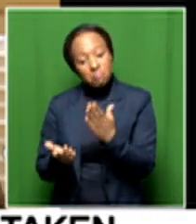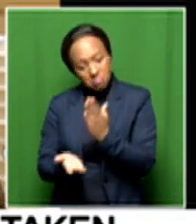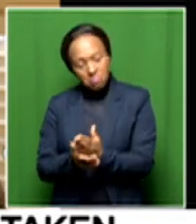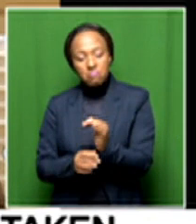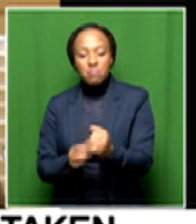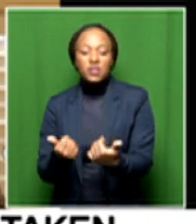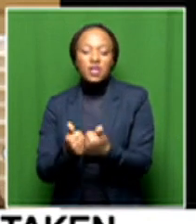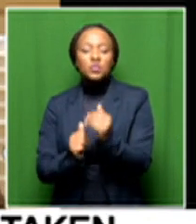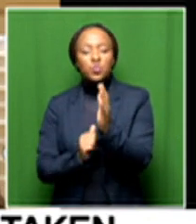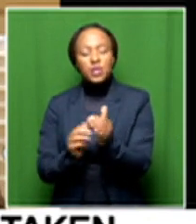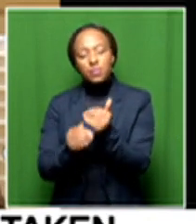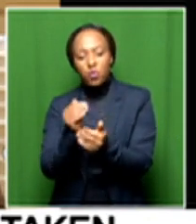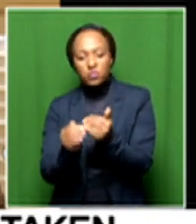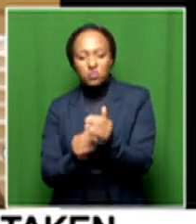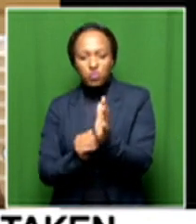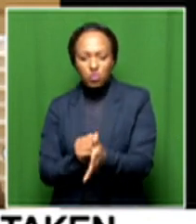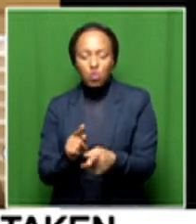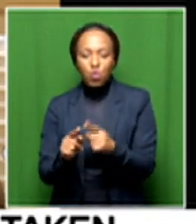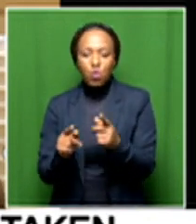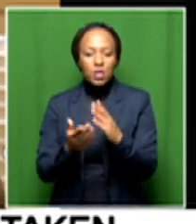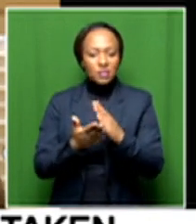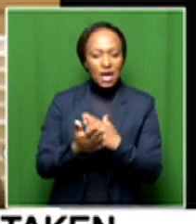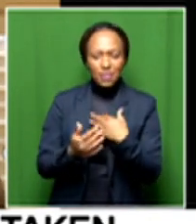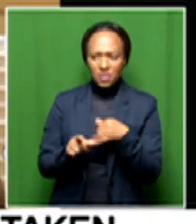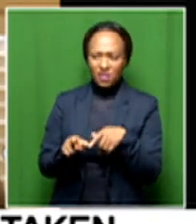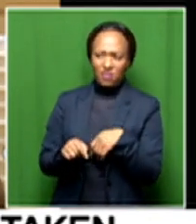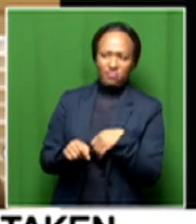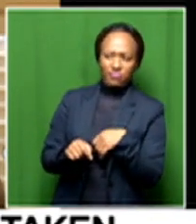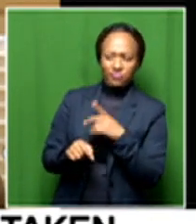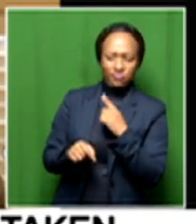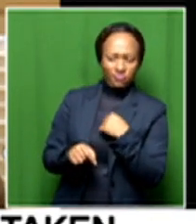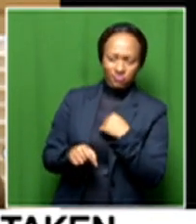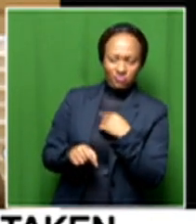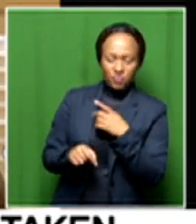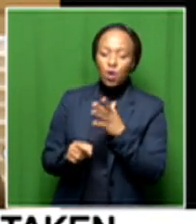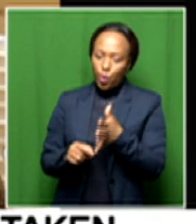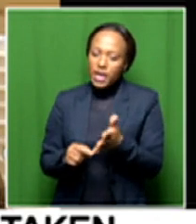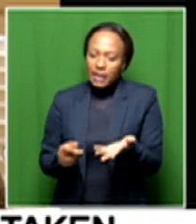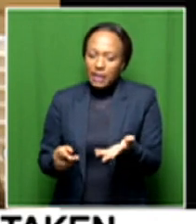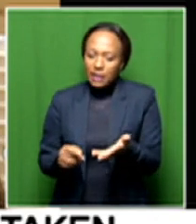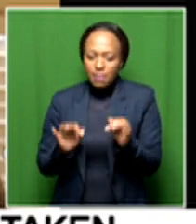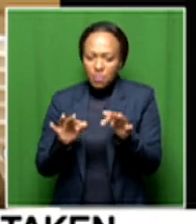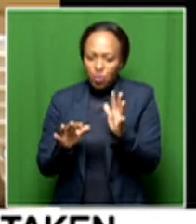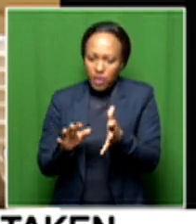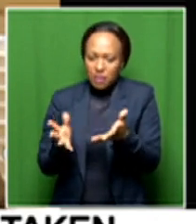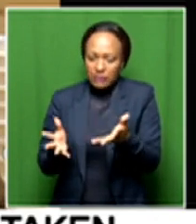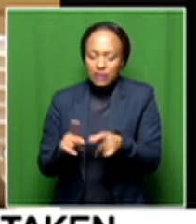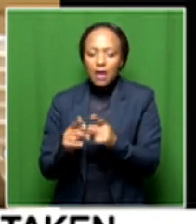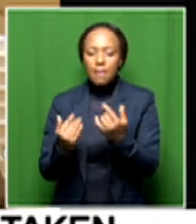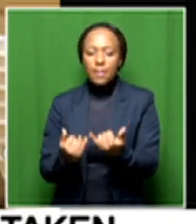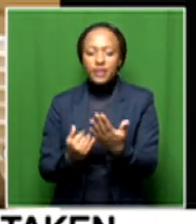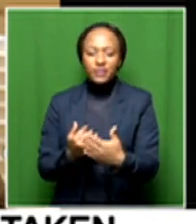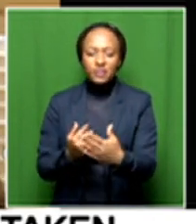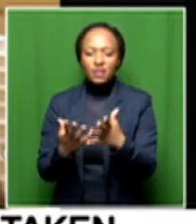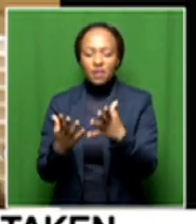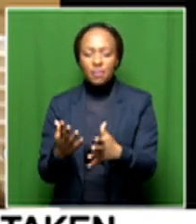the process into those the doubting Thomases within the process. But I think ultimately there will be